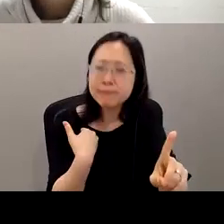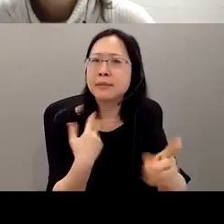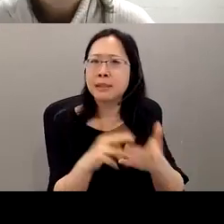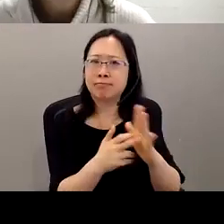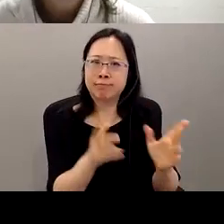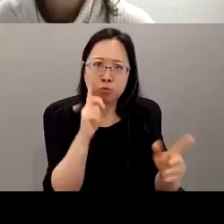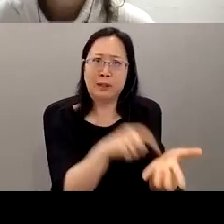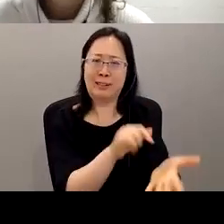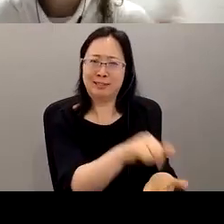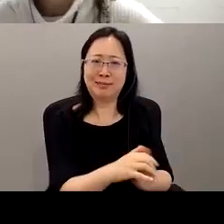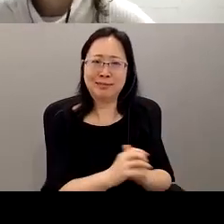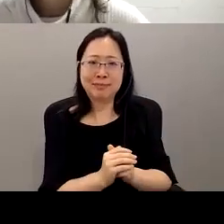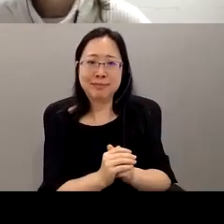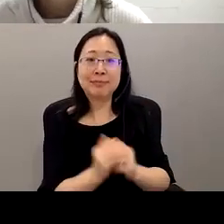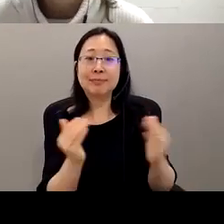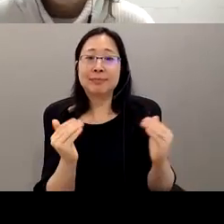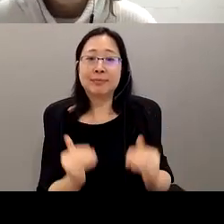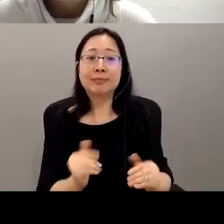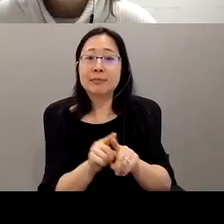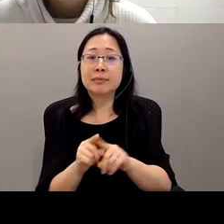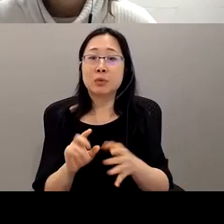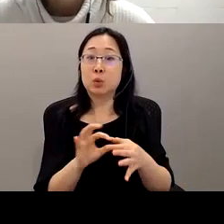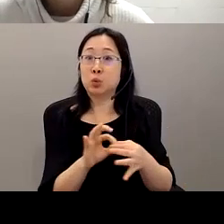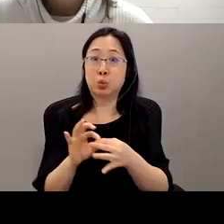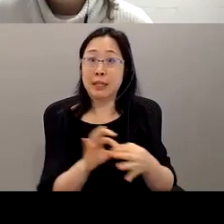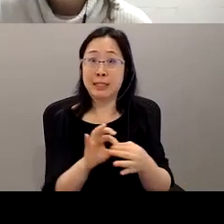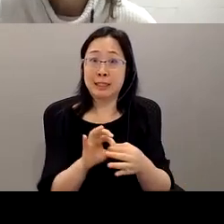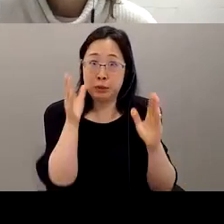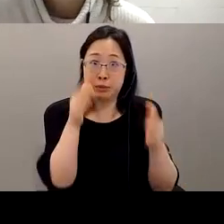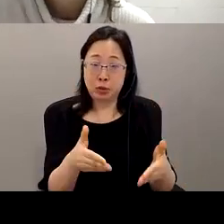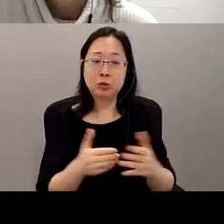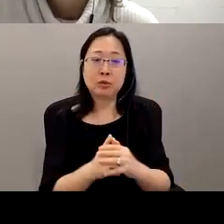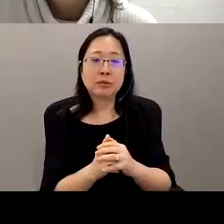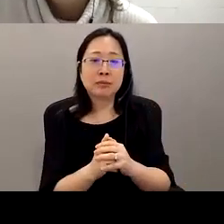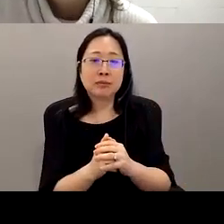We're also relationship-centered, which I'm going to talk about even more when I